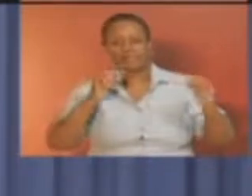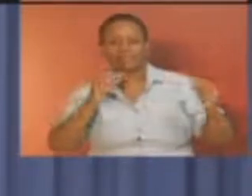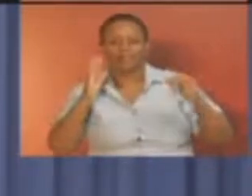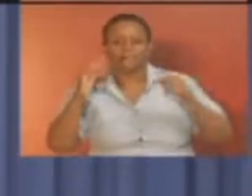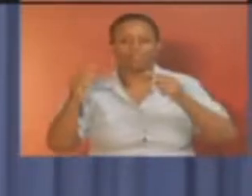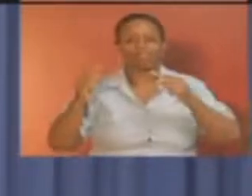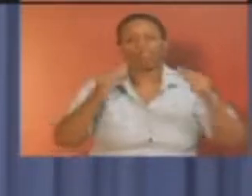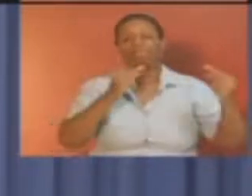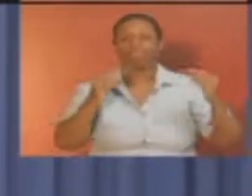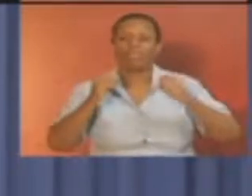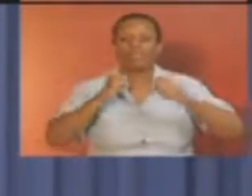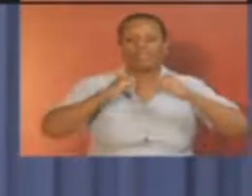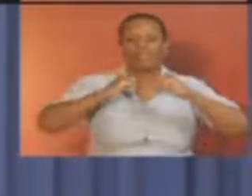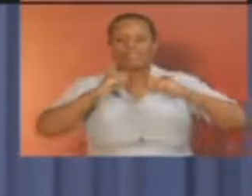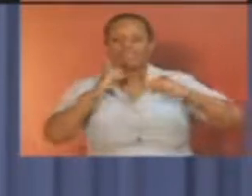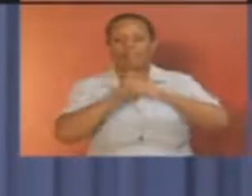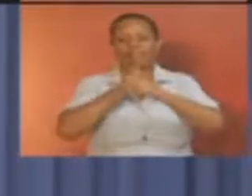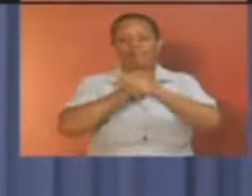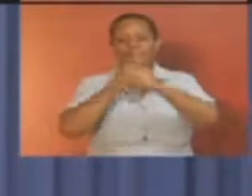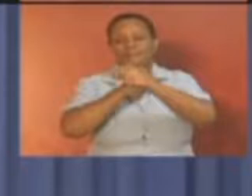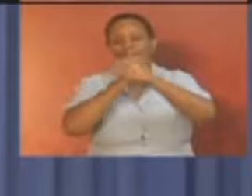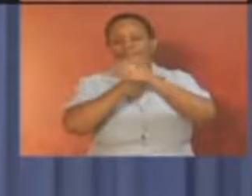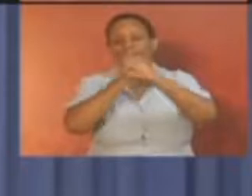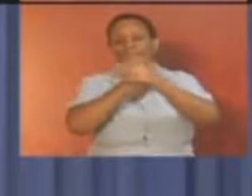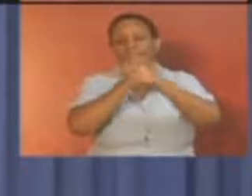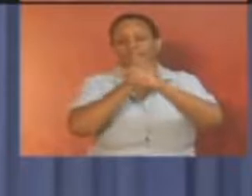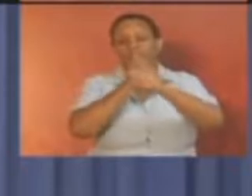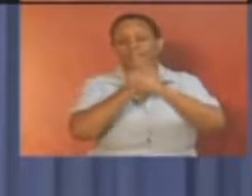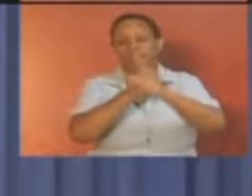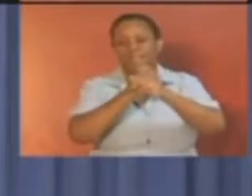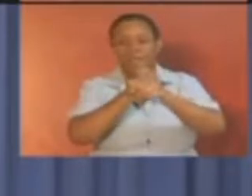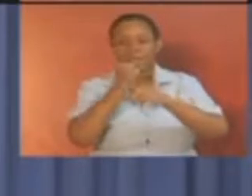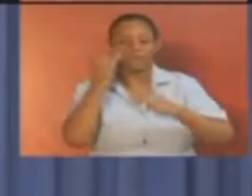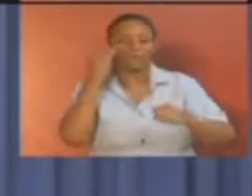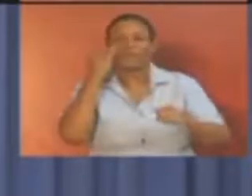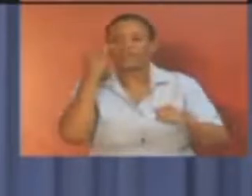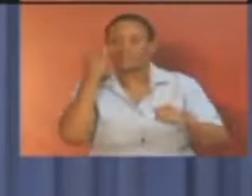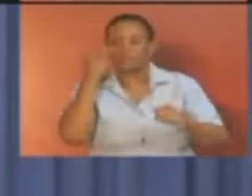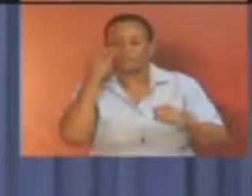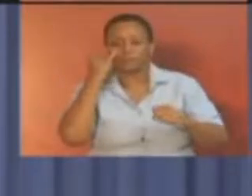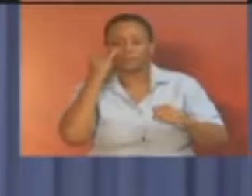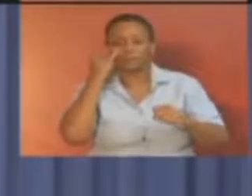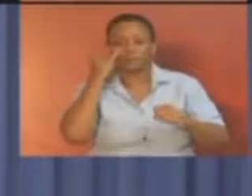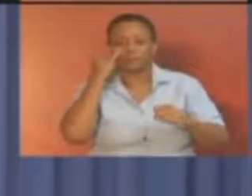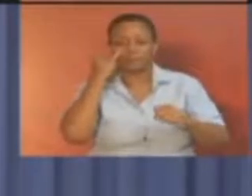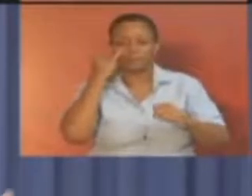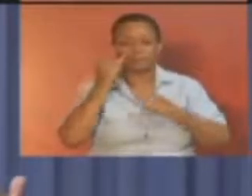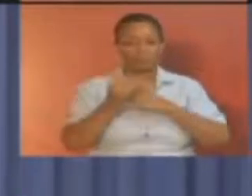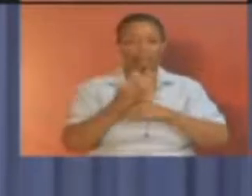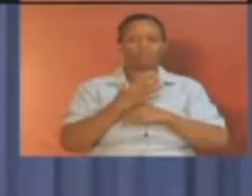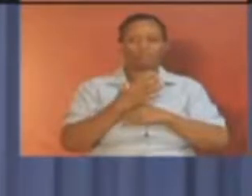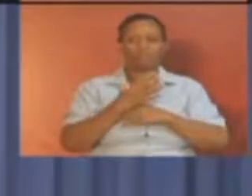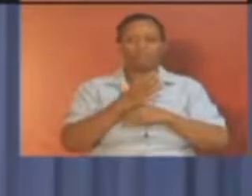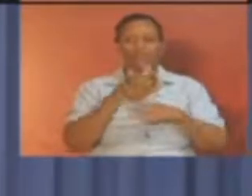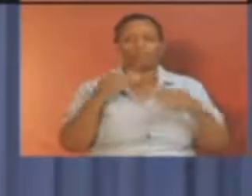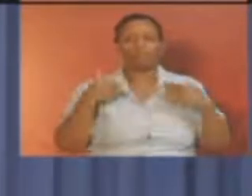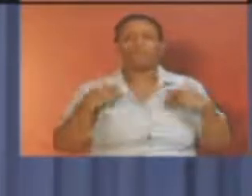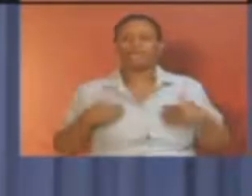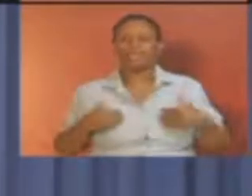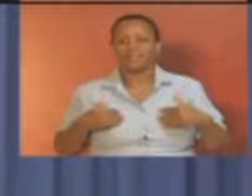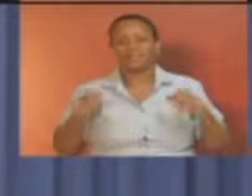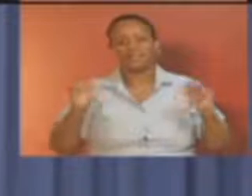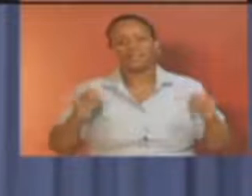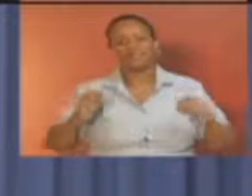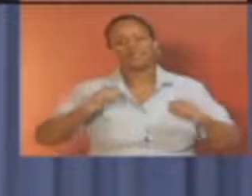prey upon infection. Your body is now able to respond more successfully to